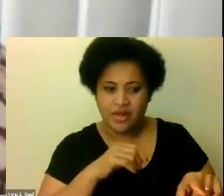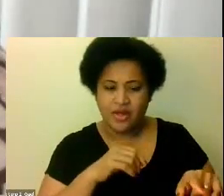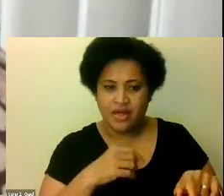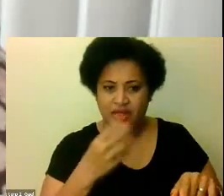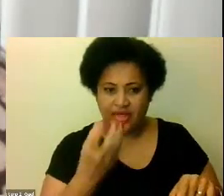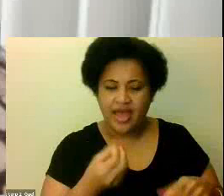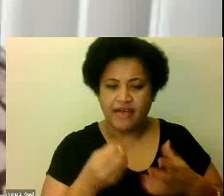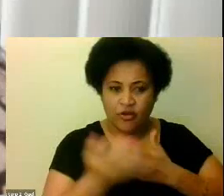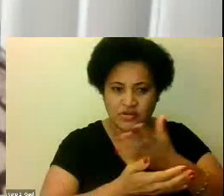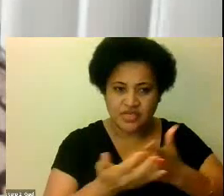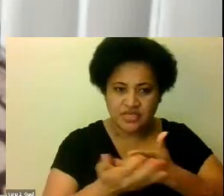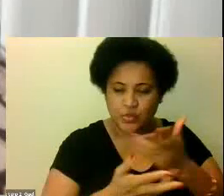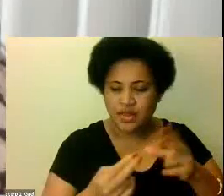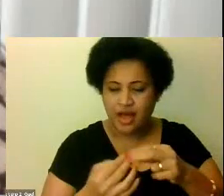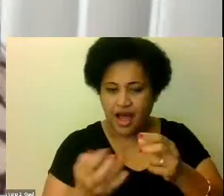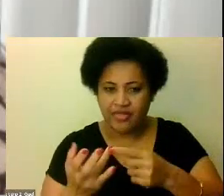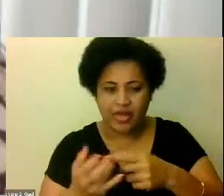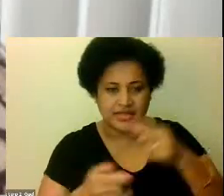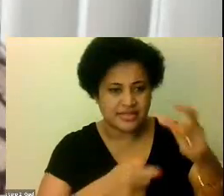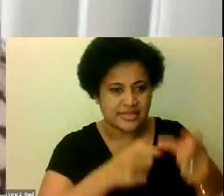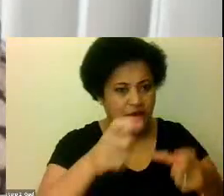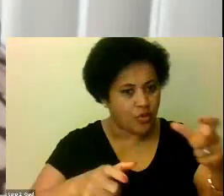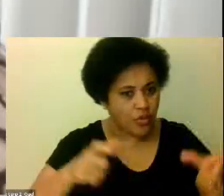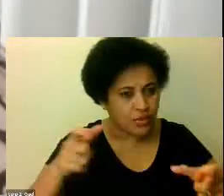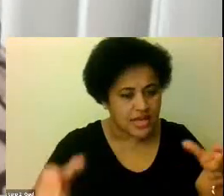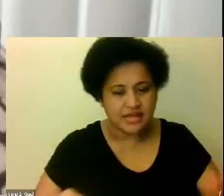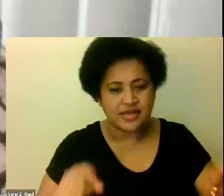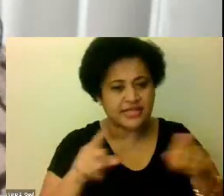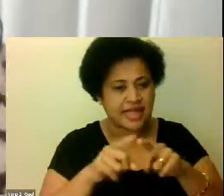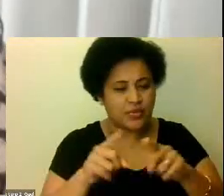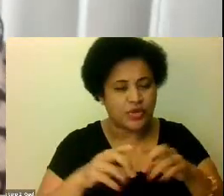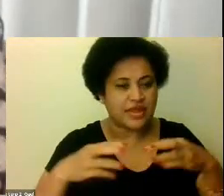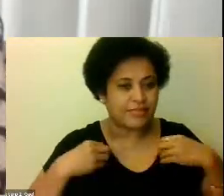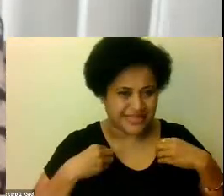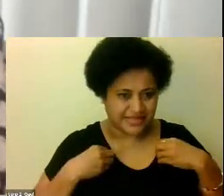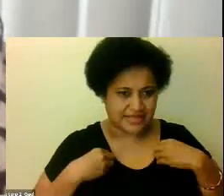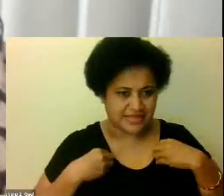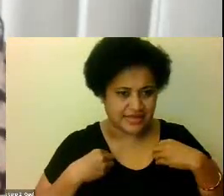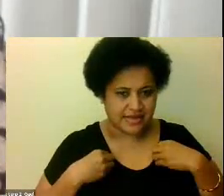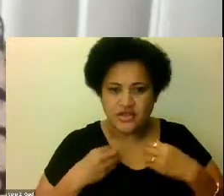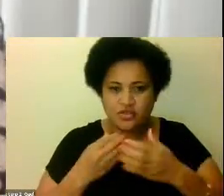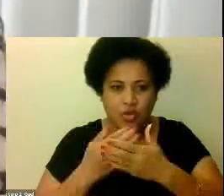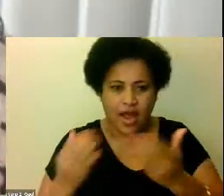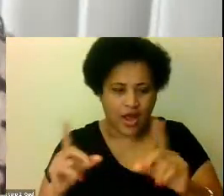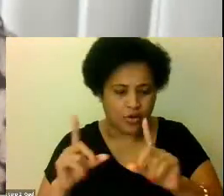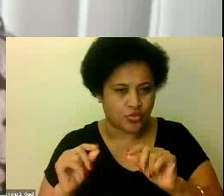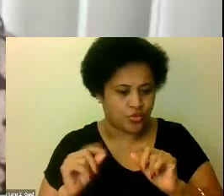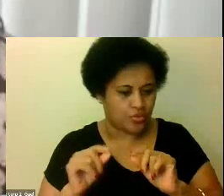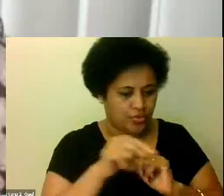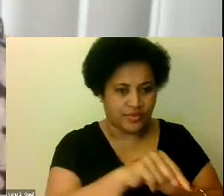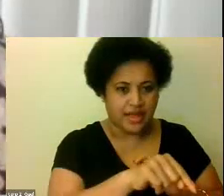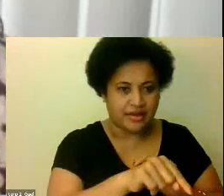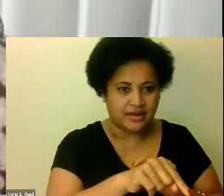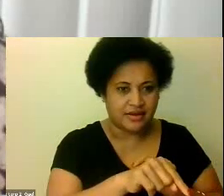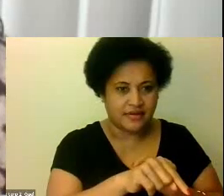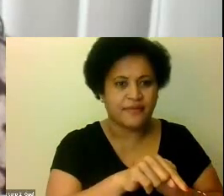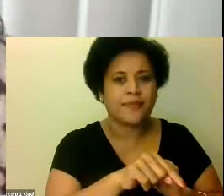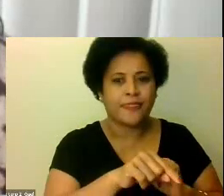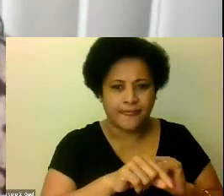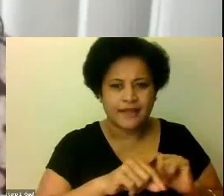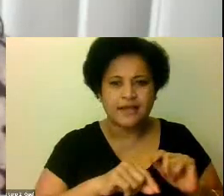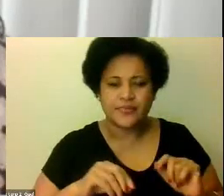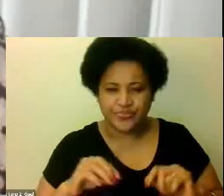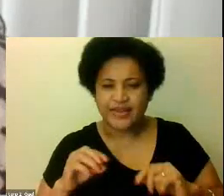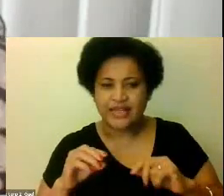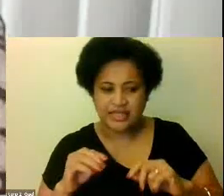with affected stakeholders on what needs to be done in that context. So I think what we see is